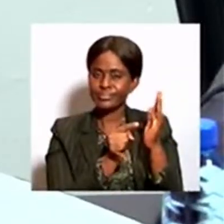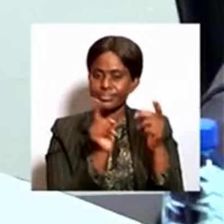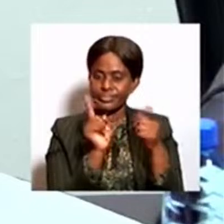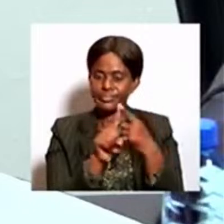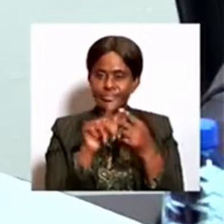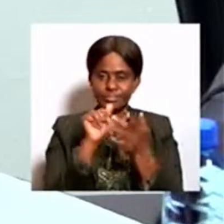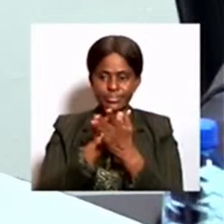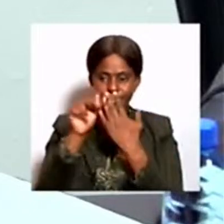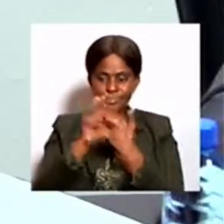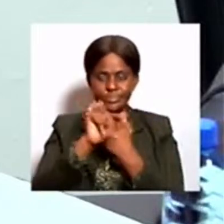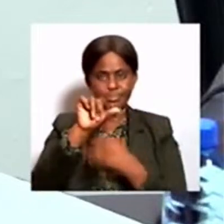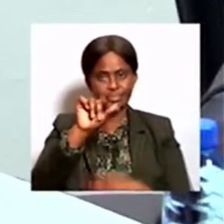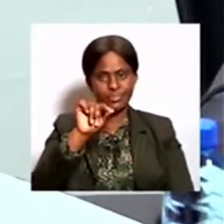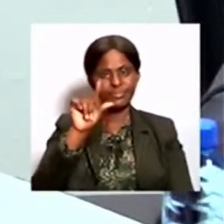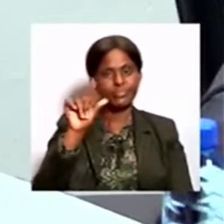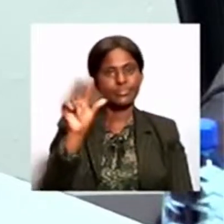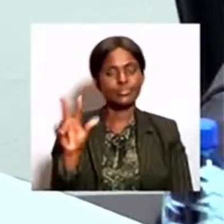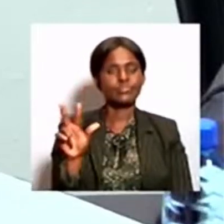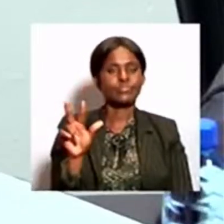April 2023.